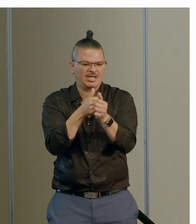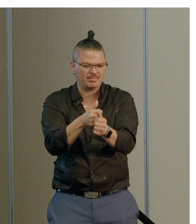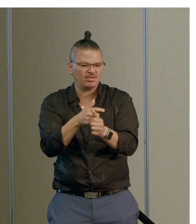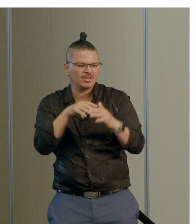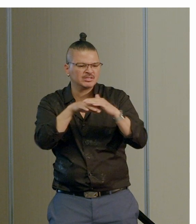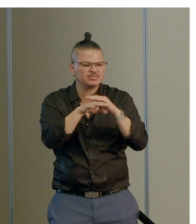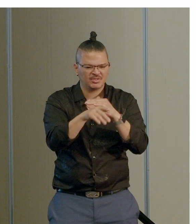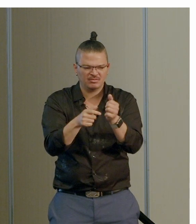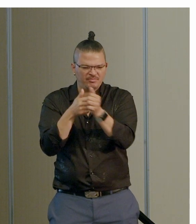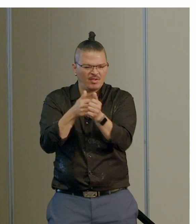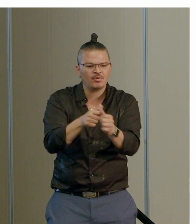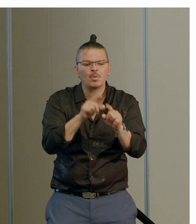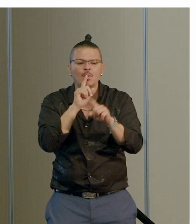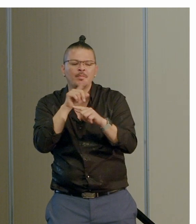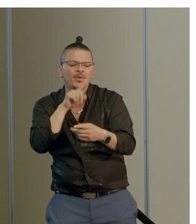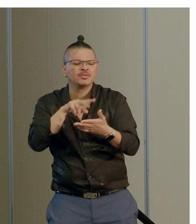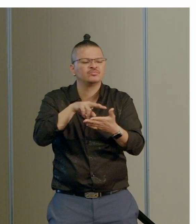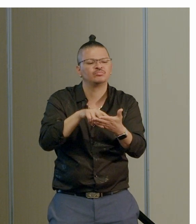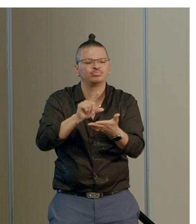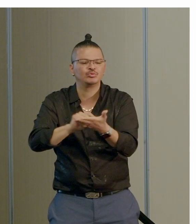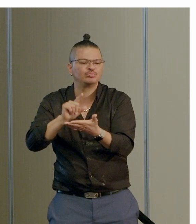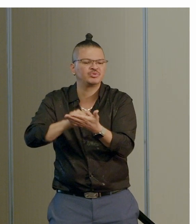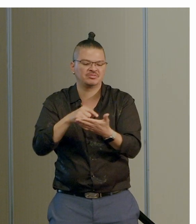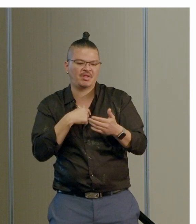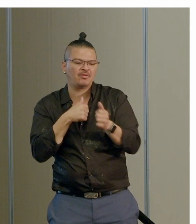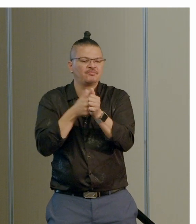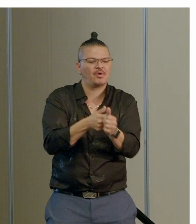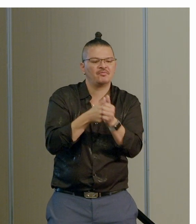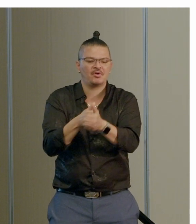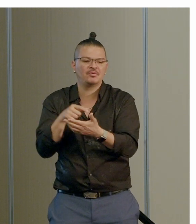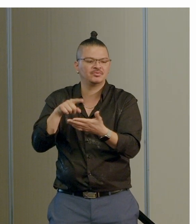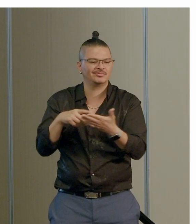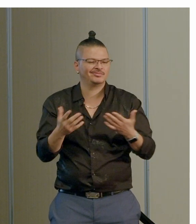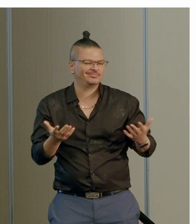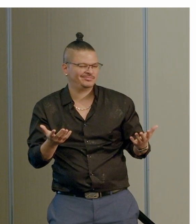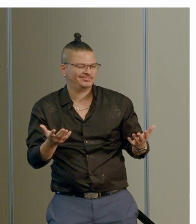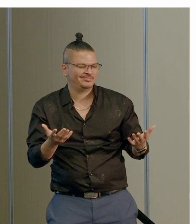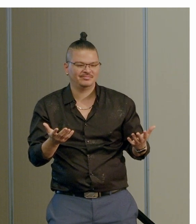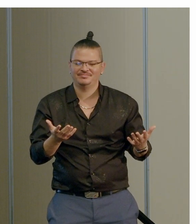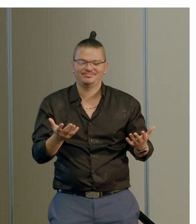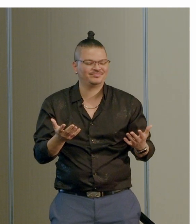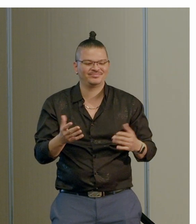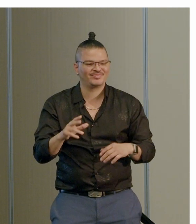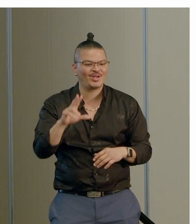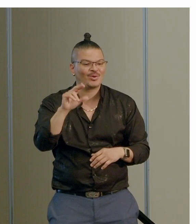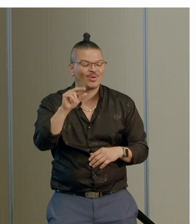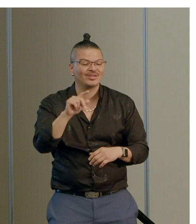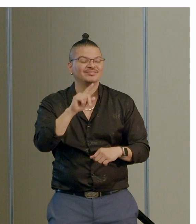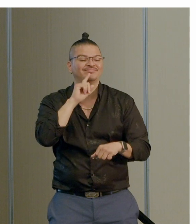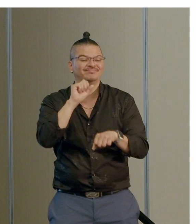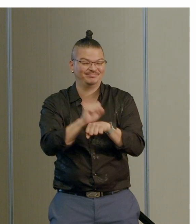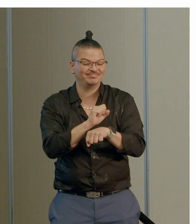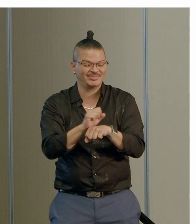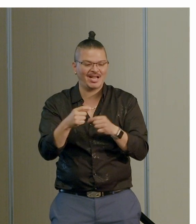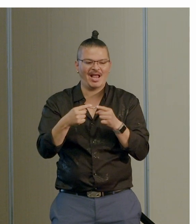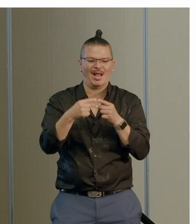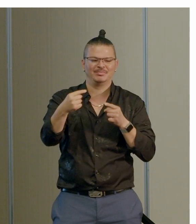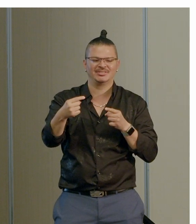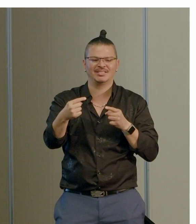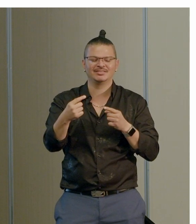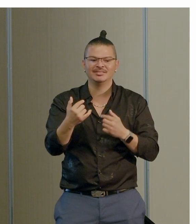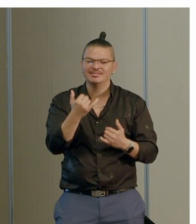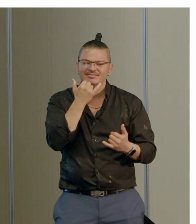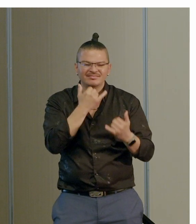that details the accessibility of their product. I mean, duh. Well, no, it's quite the opposite. There's so much misinformation out